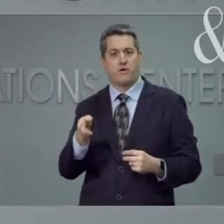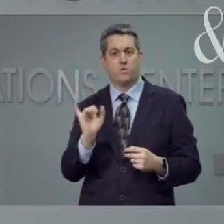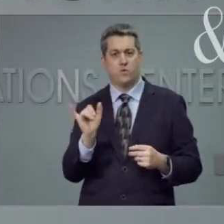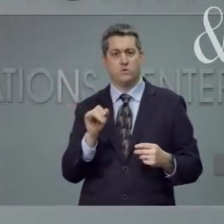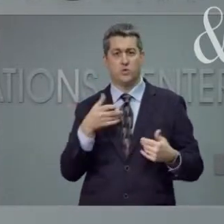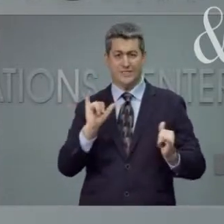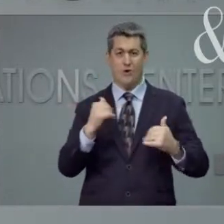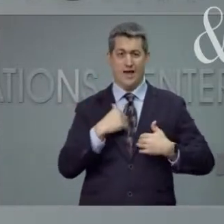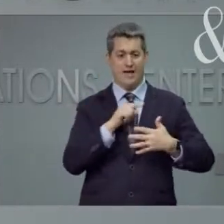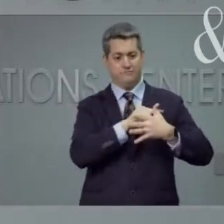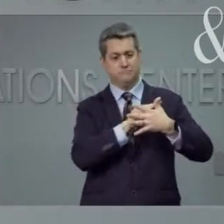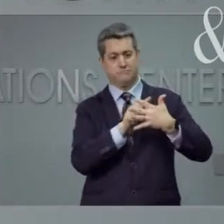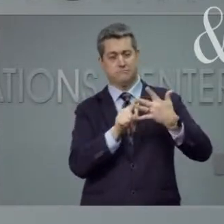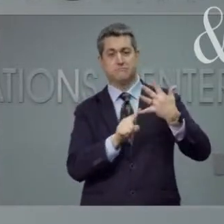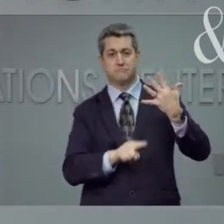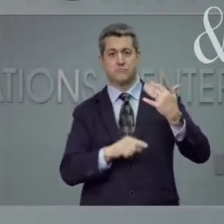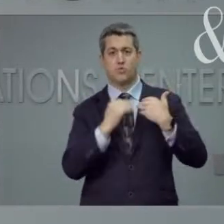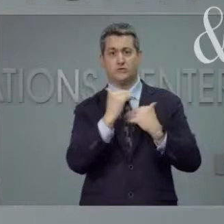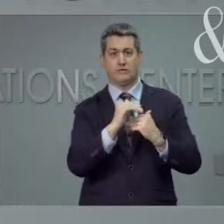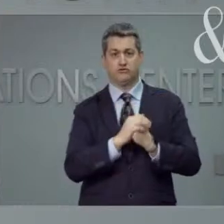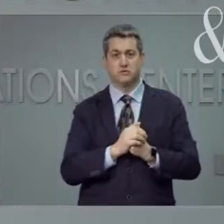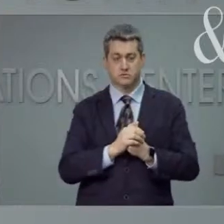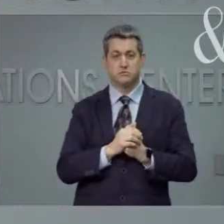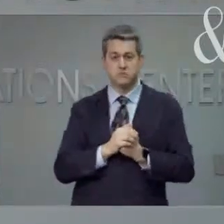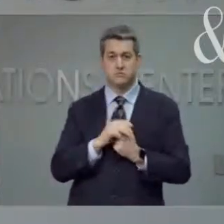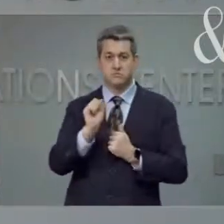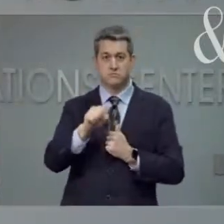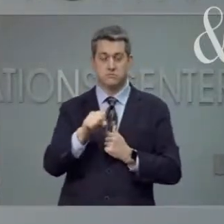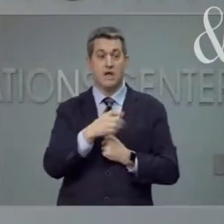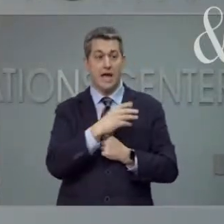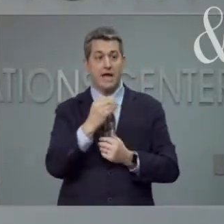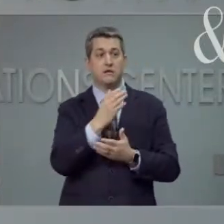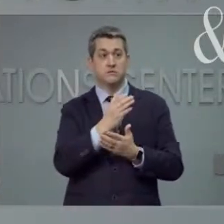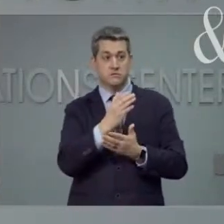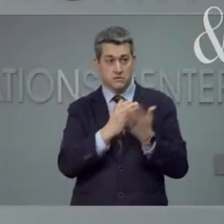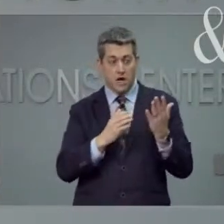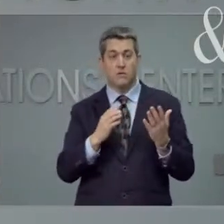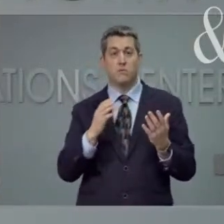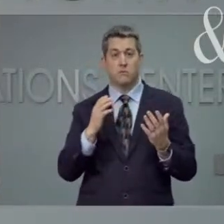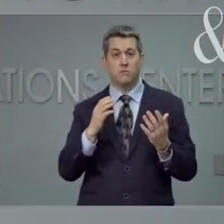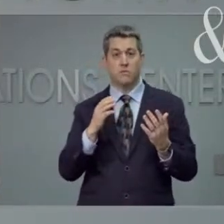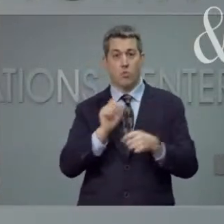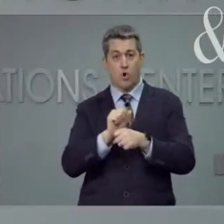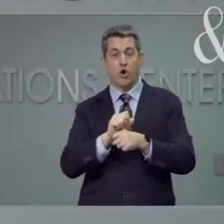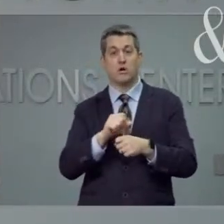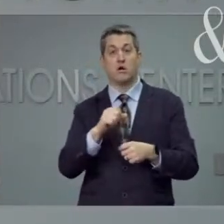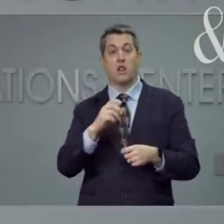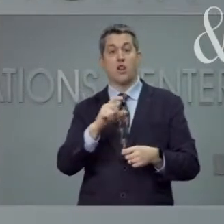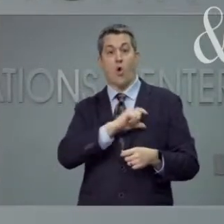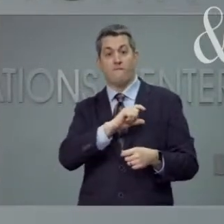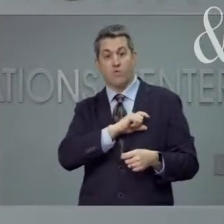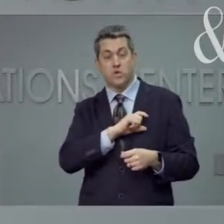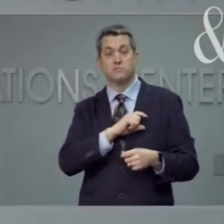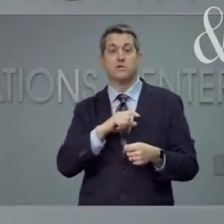lot out there, and there's work to enforce that. I've been encouraging law